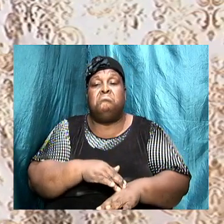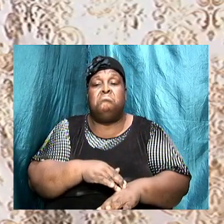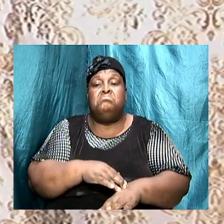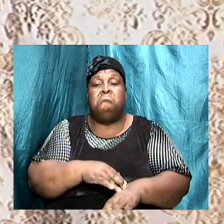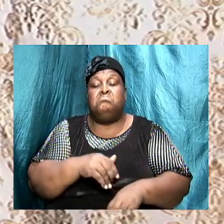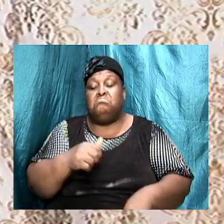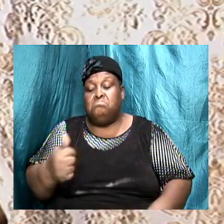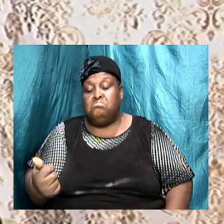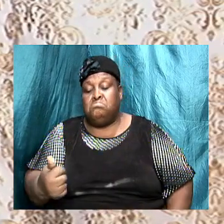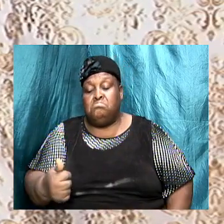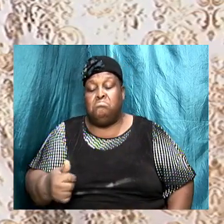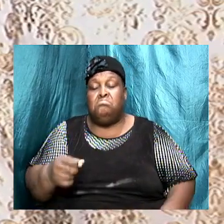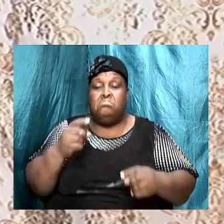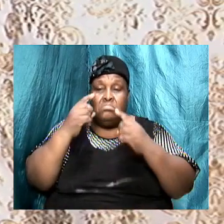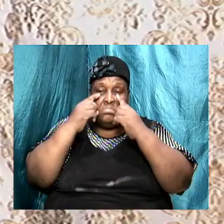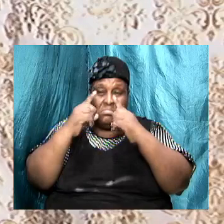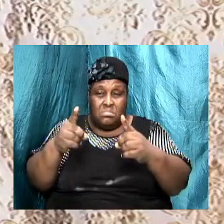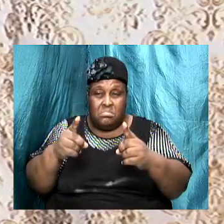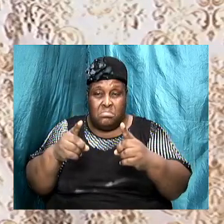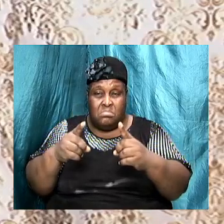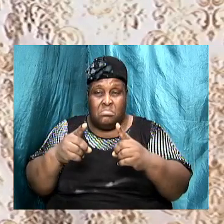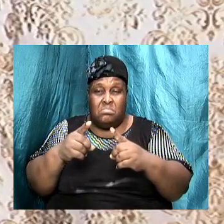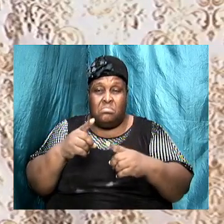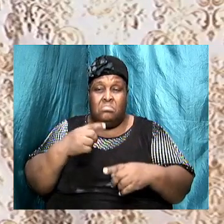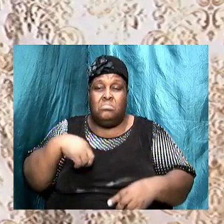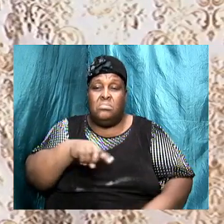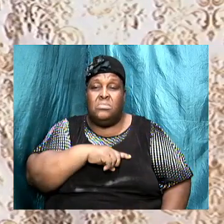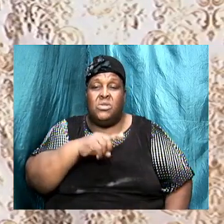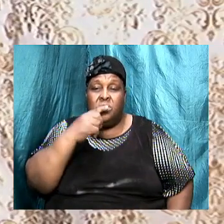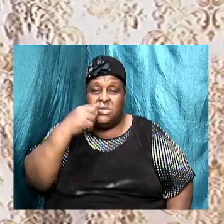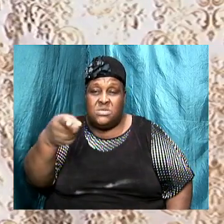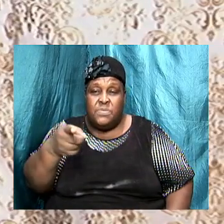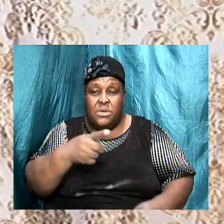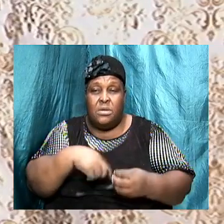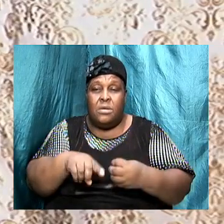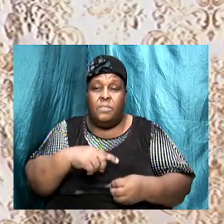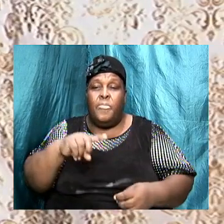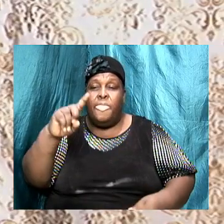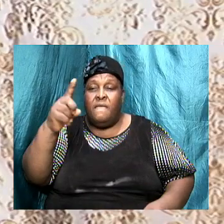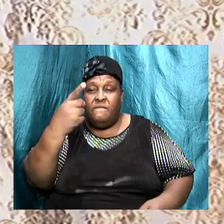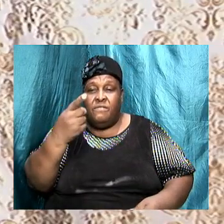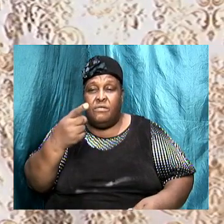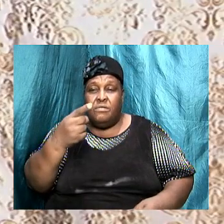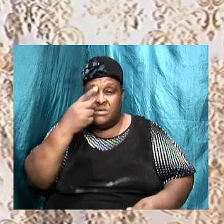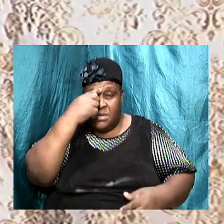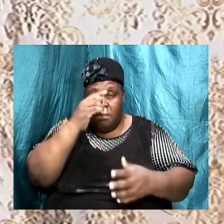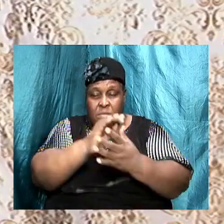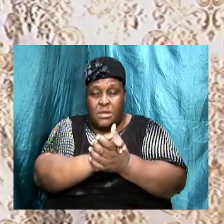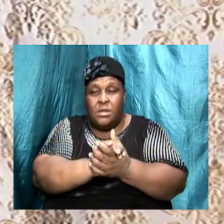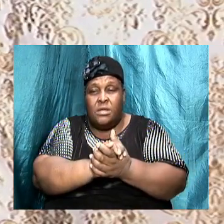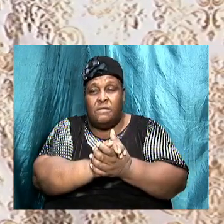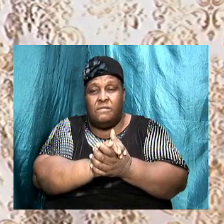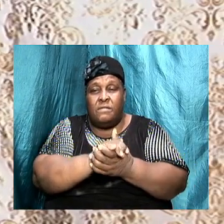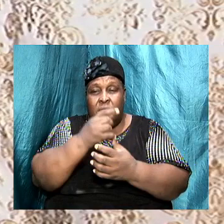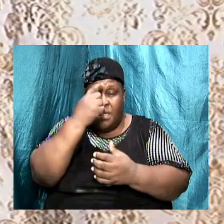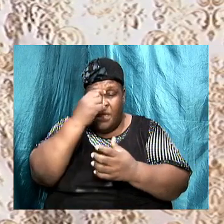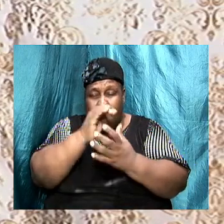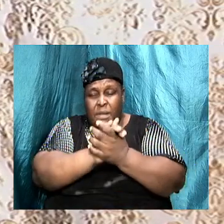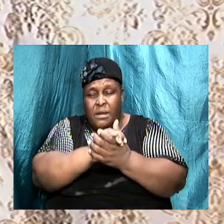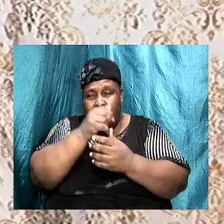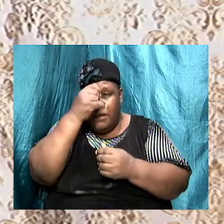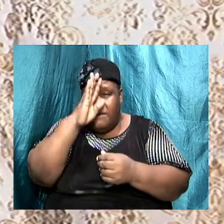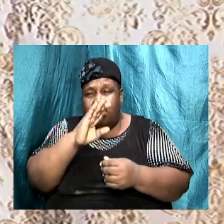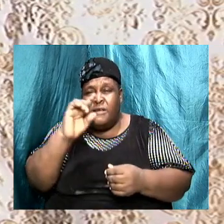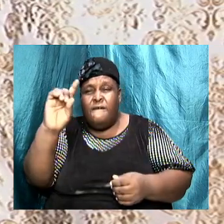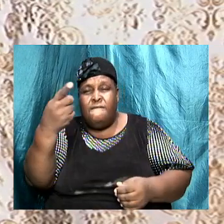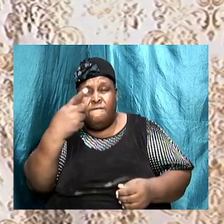the other doctrines that we mentioned. So the first one is belief. Belief in God is the first